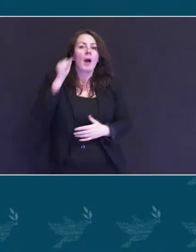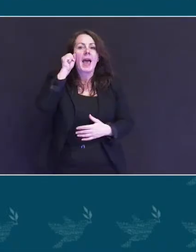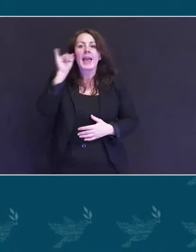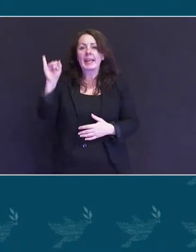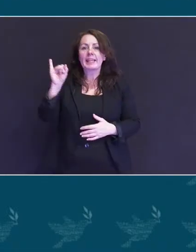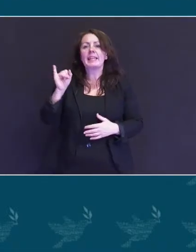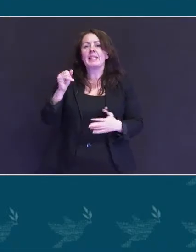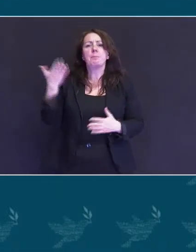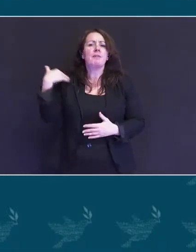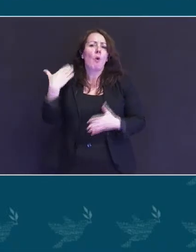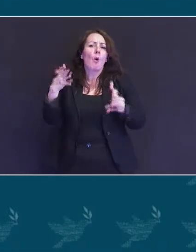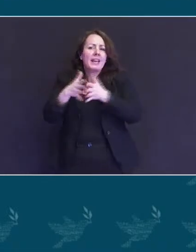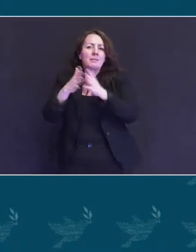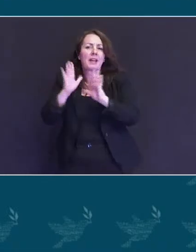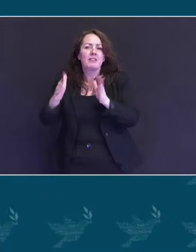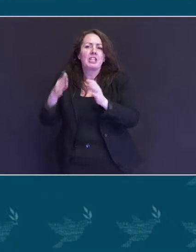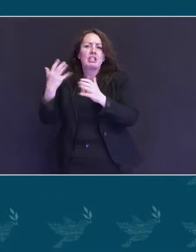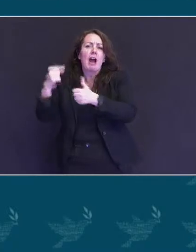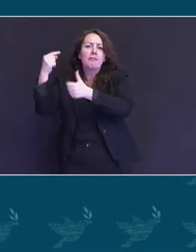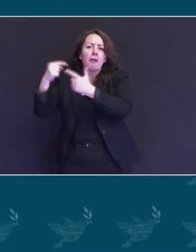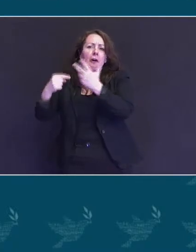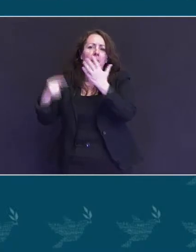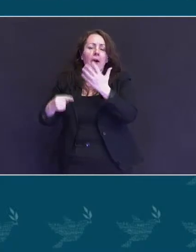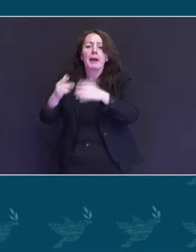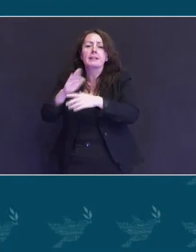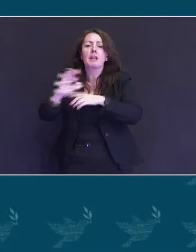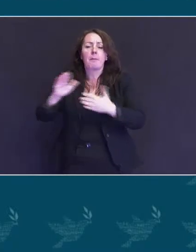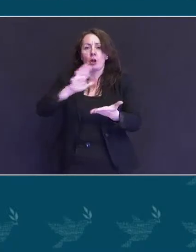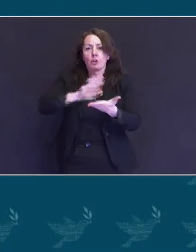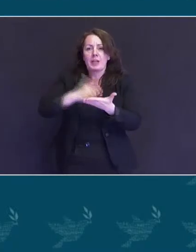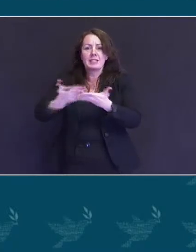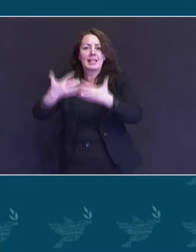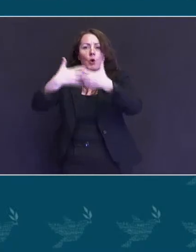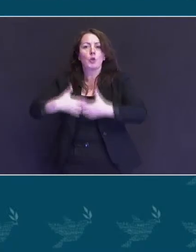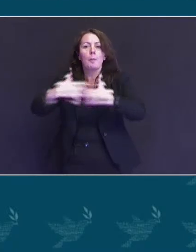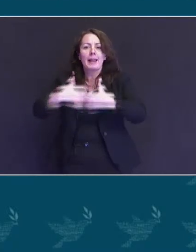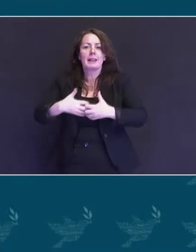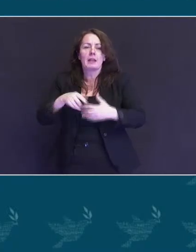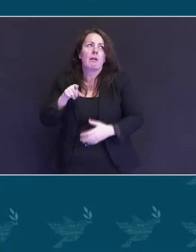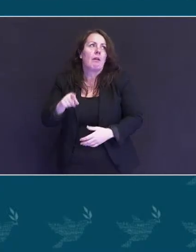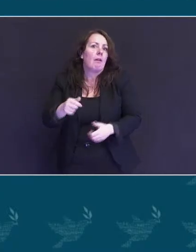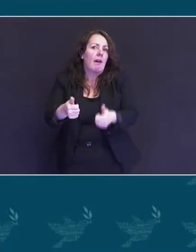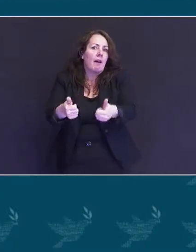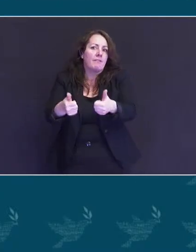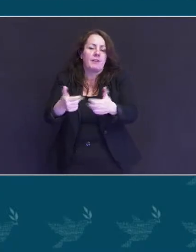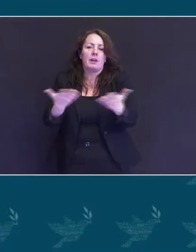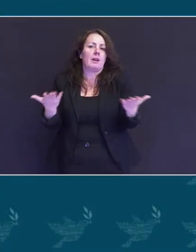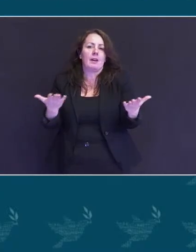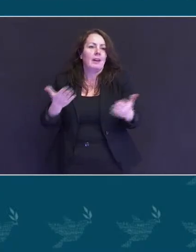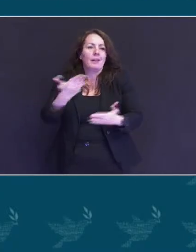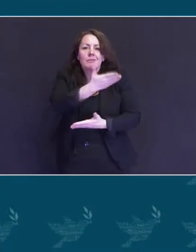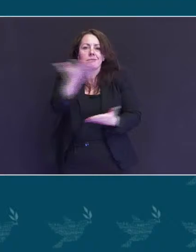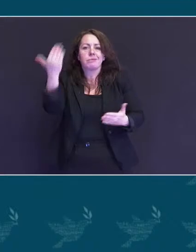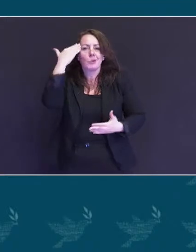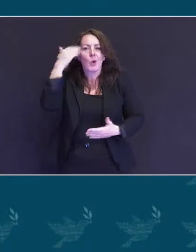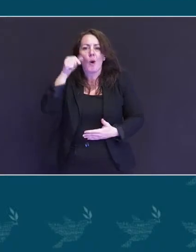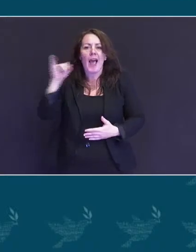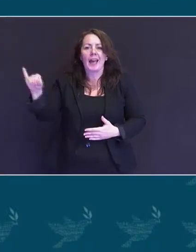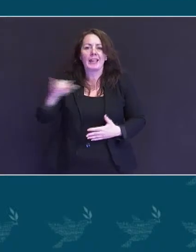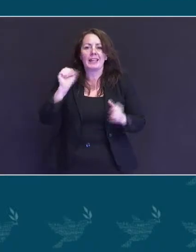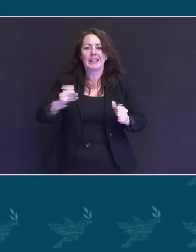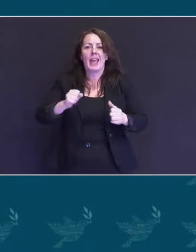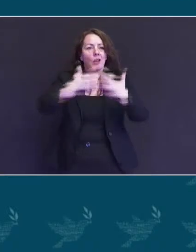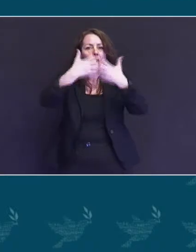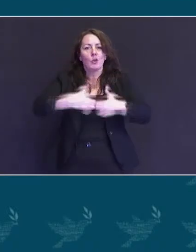have a number of tasks in artificial intelligence that have already been discussed. We have automatic translation. That is one of the